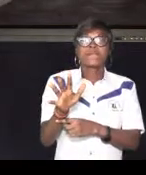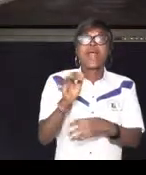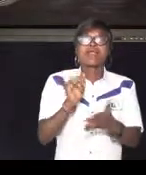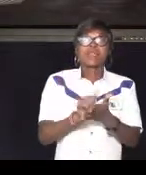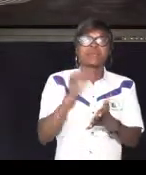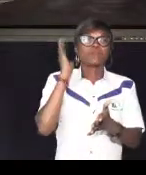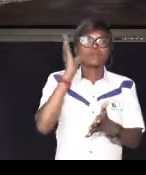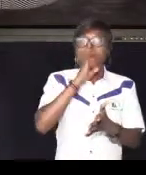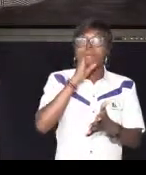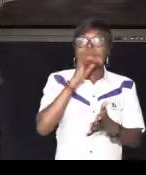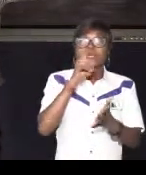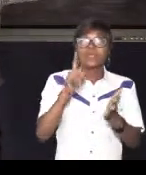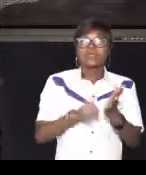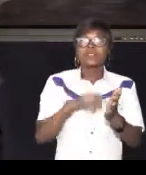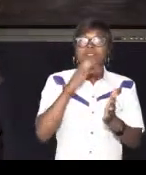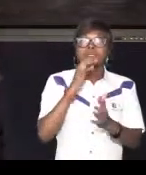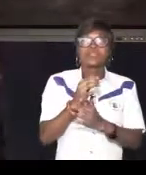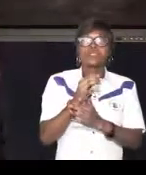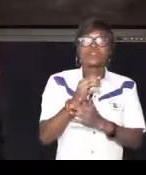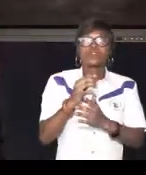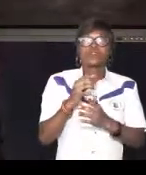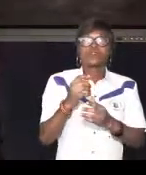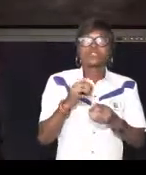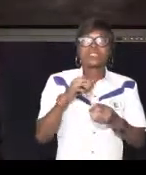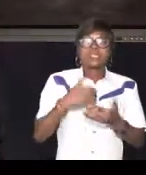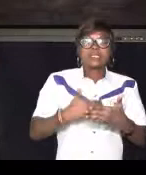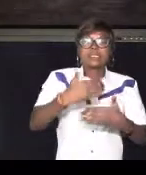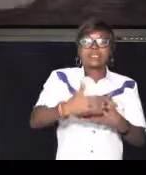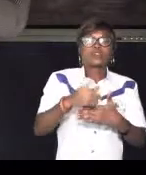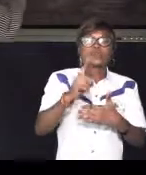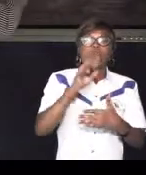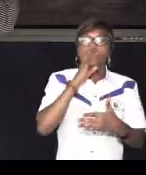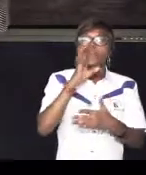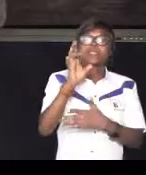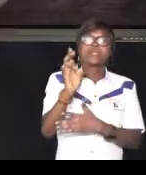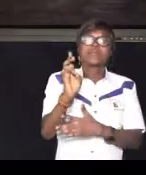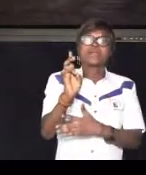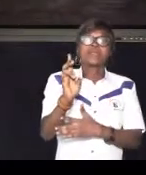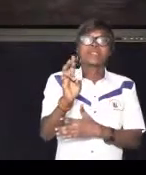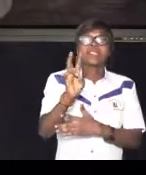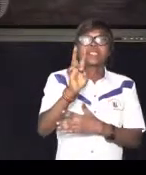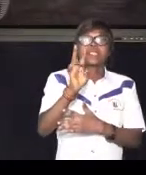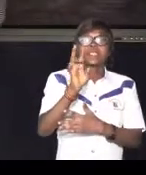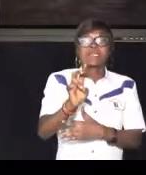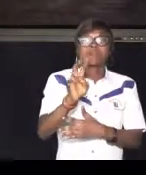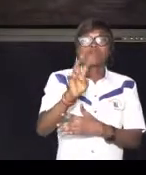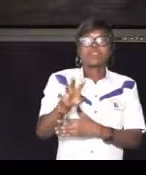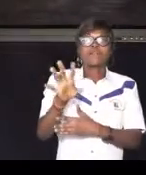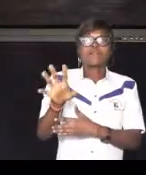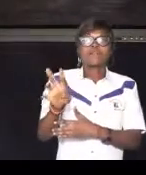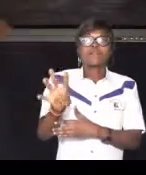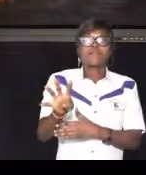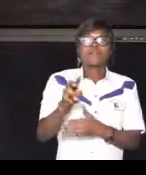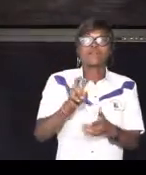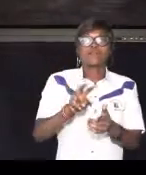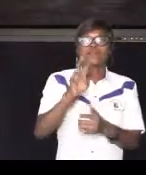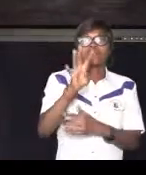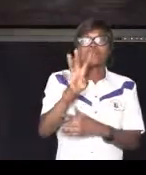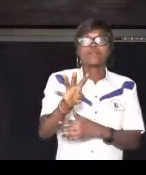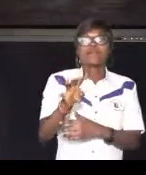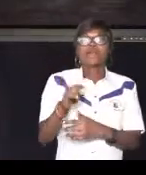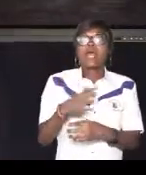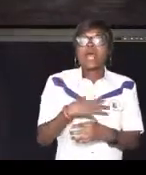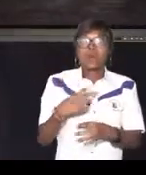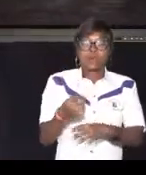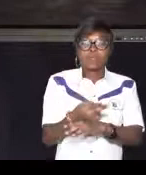25, that will be this set. So the next number will be 7. 7, 24, 25. But not just